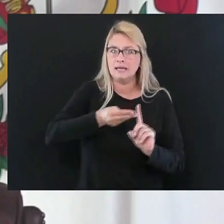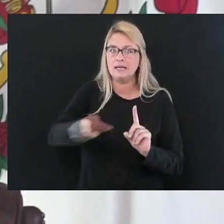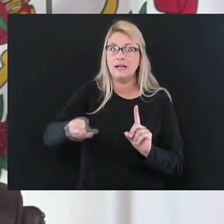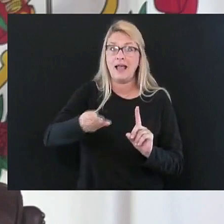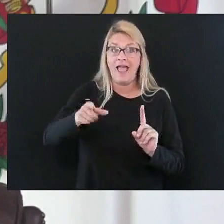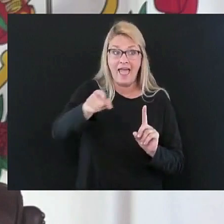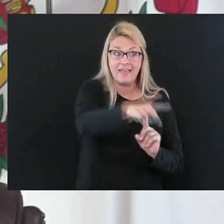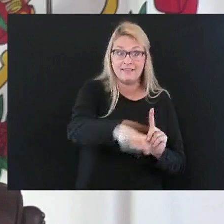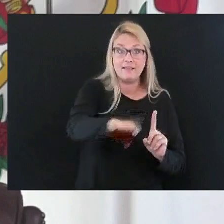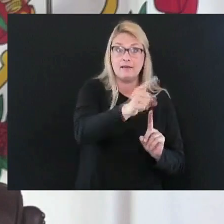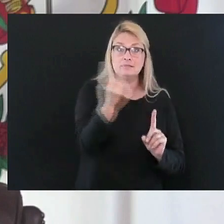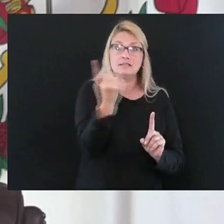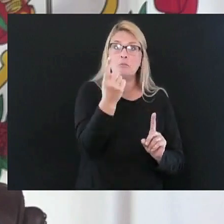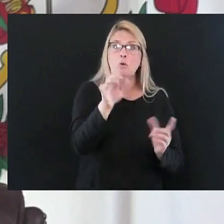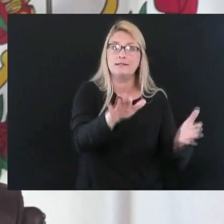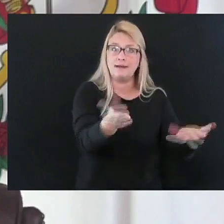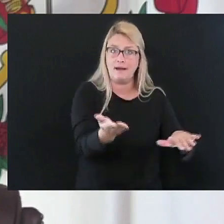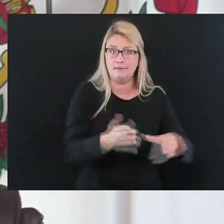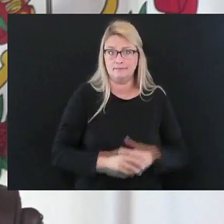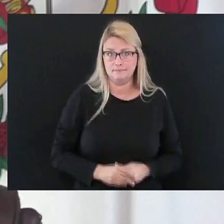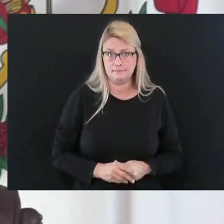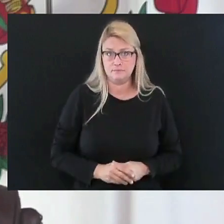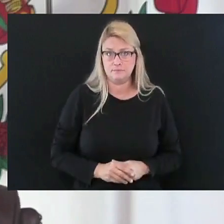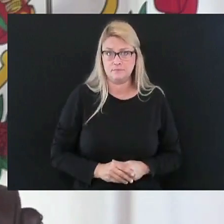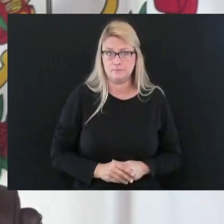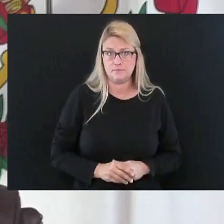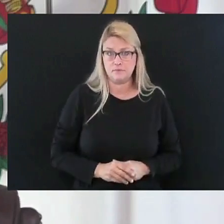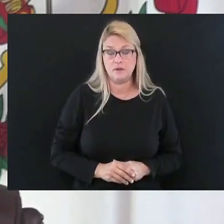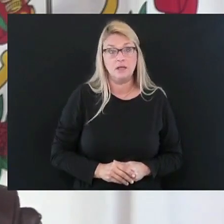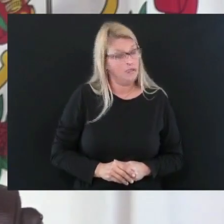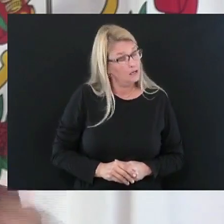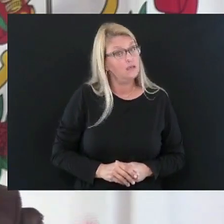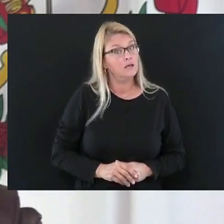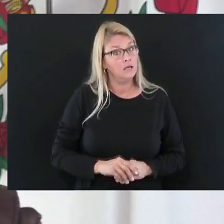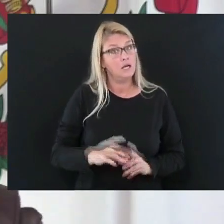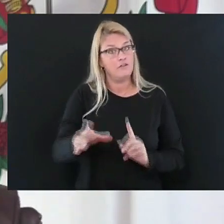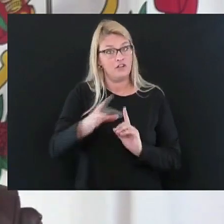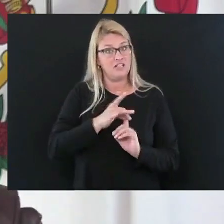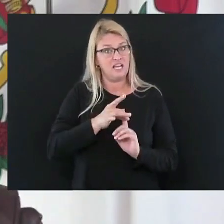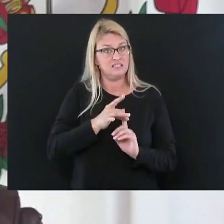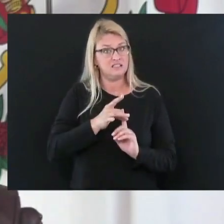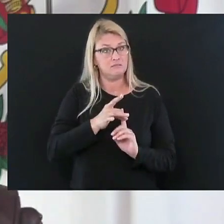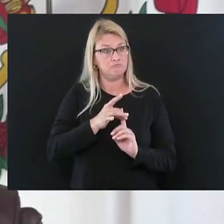dying. Now, if you test positive, we'll retest.